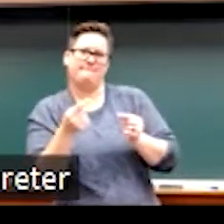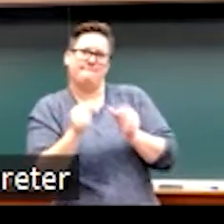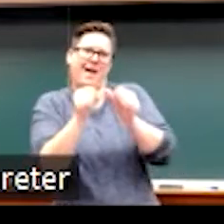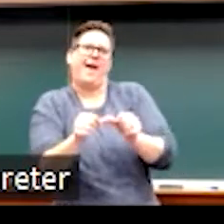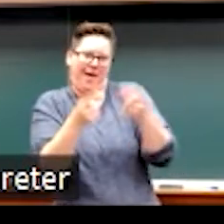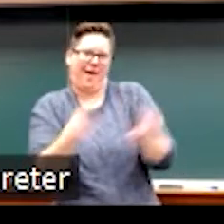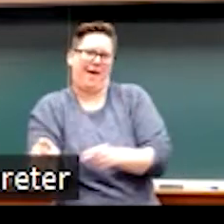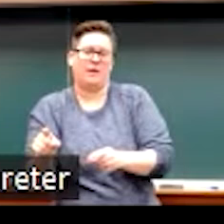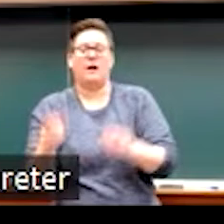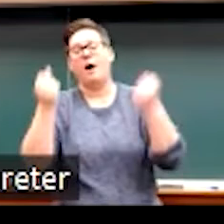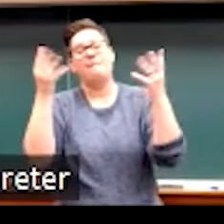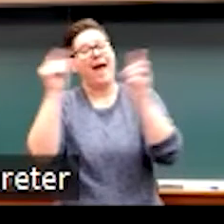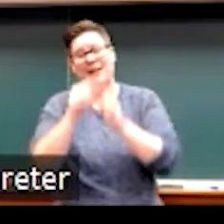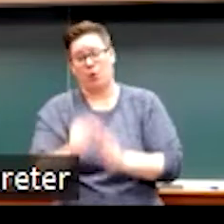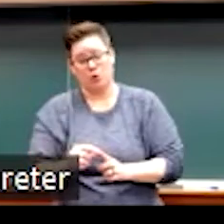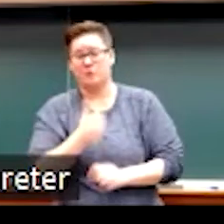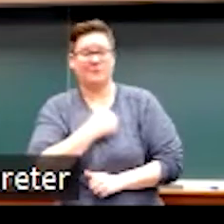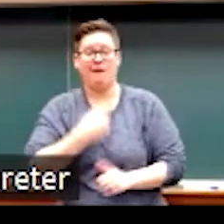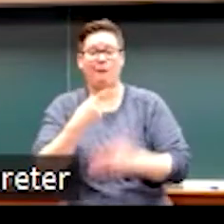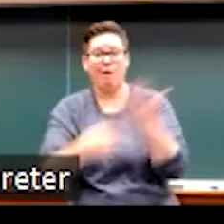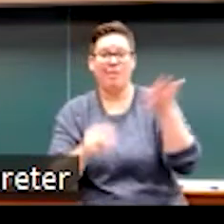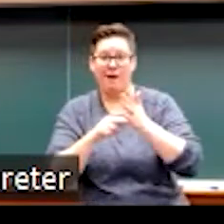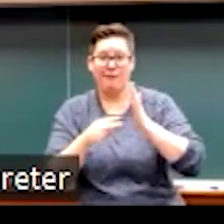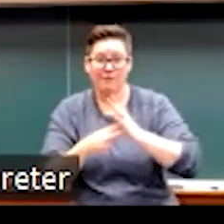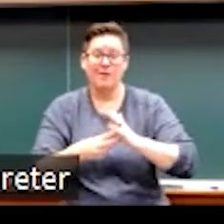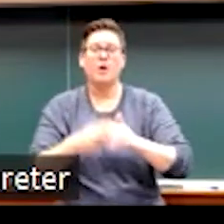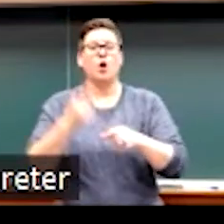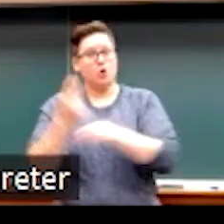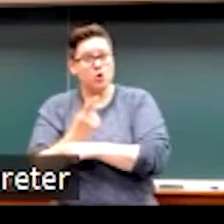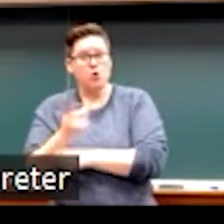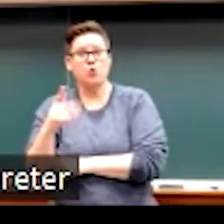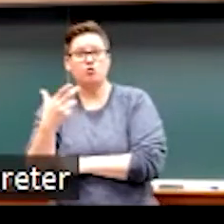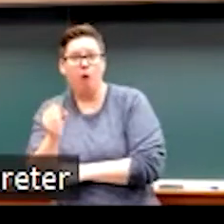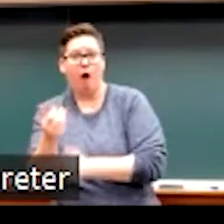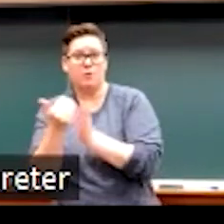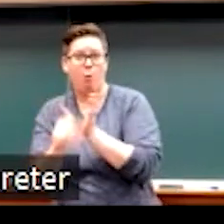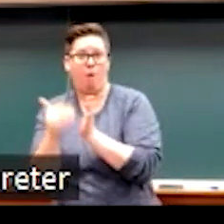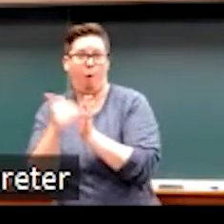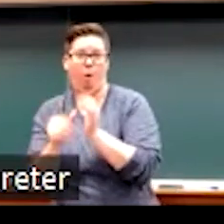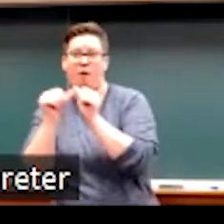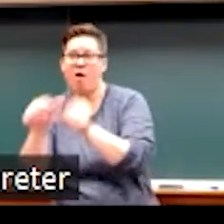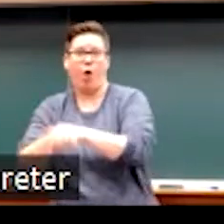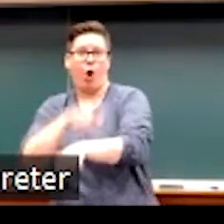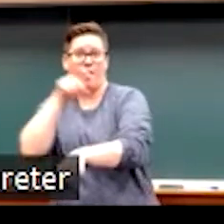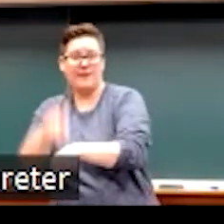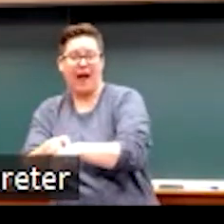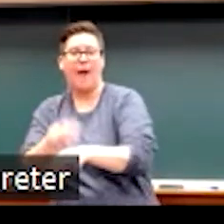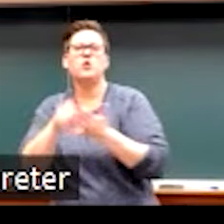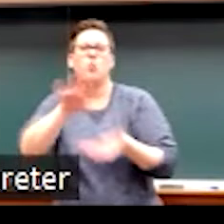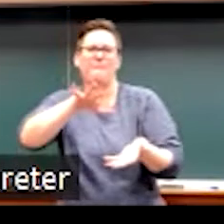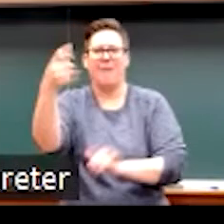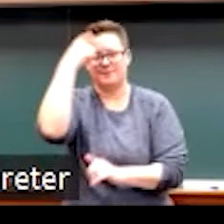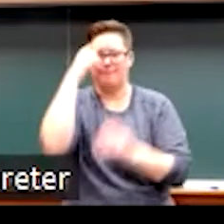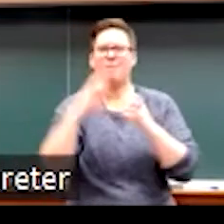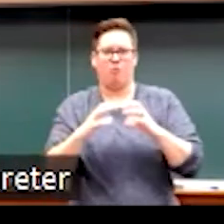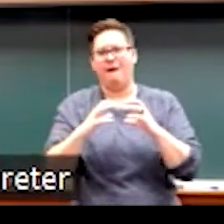facilitation. That's a lot of words up there, but what it means is that by using drugs over and over for a long period of time, you're messing up